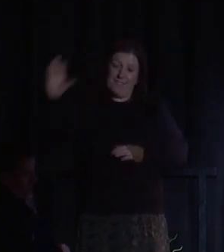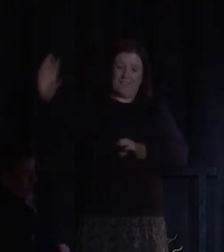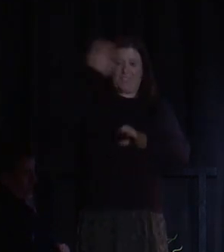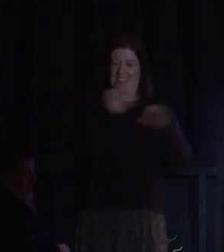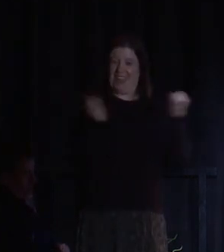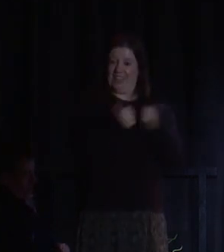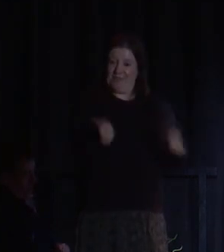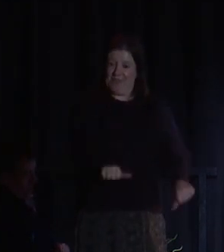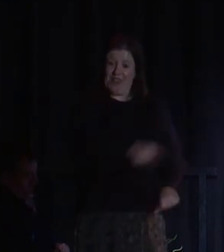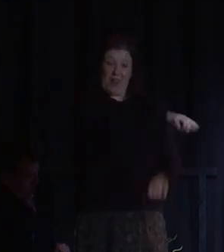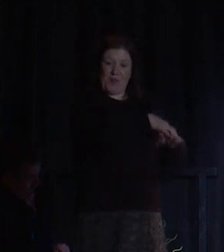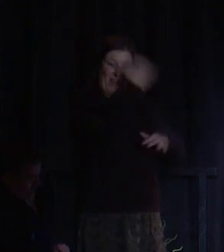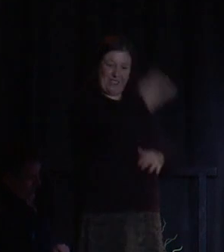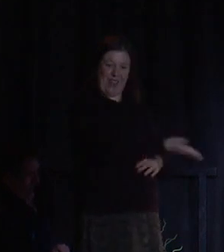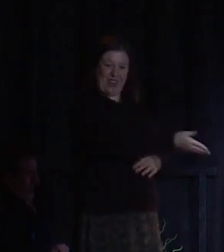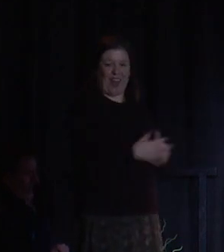funding.